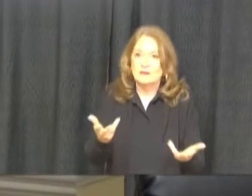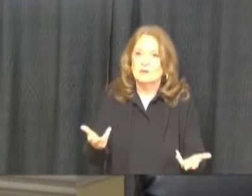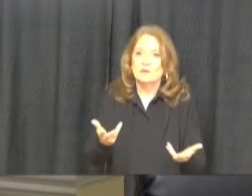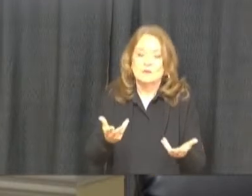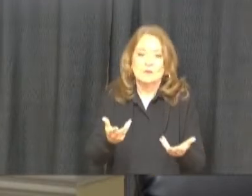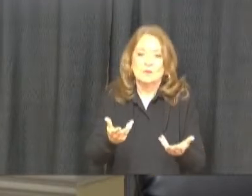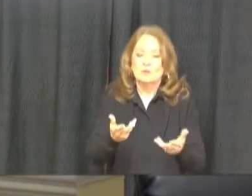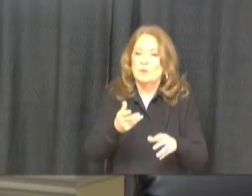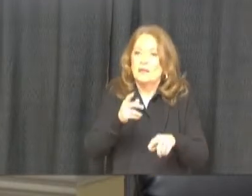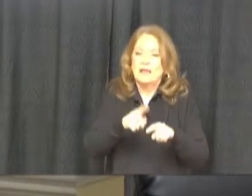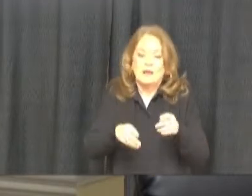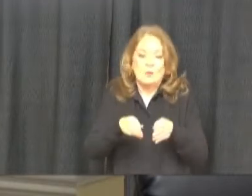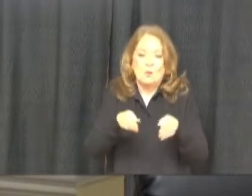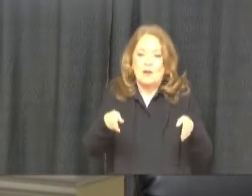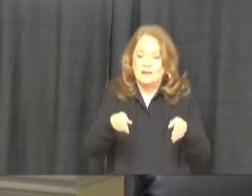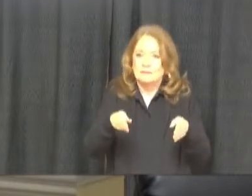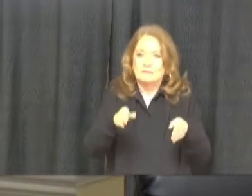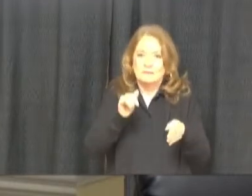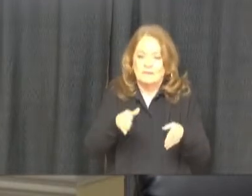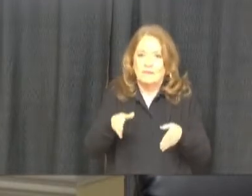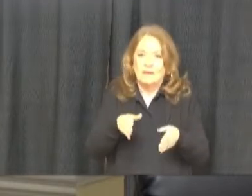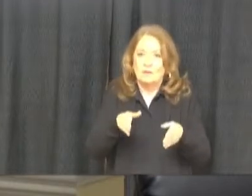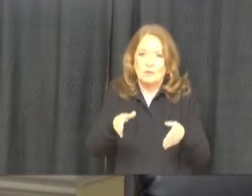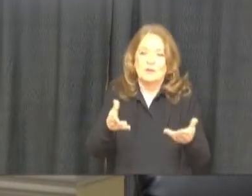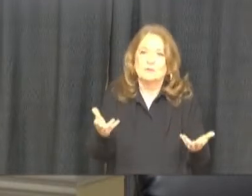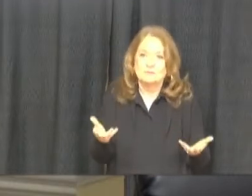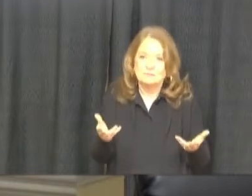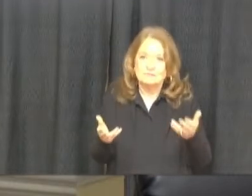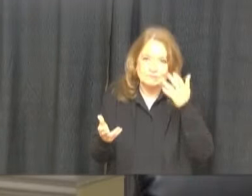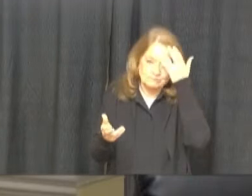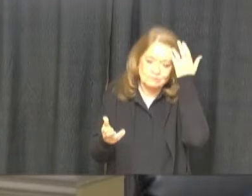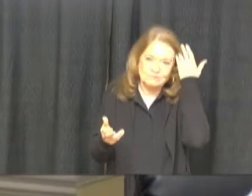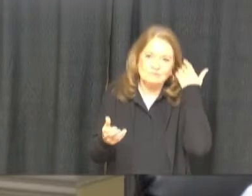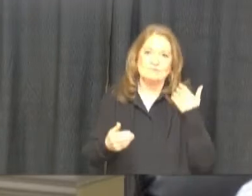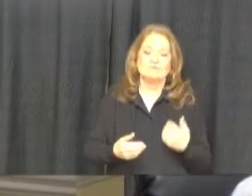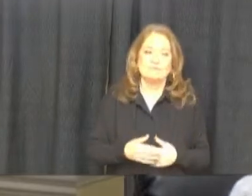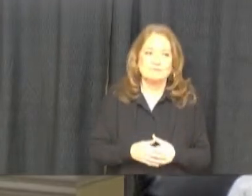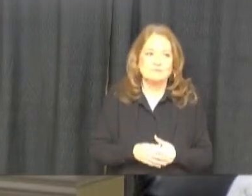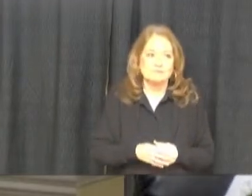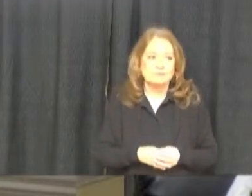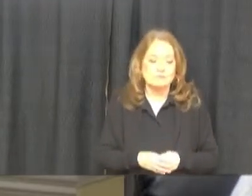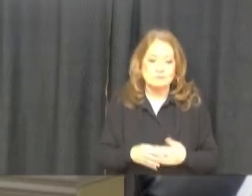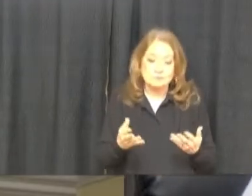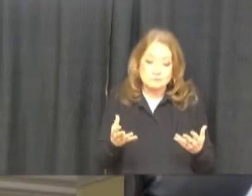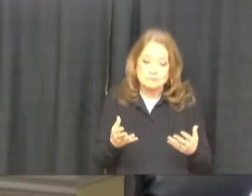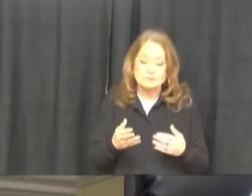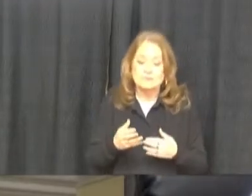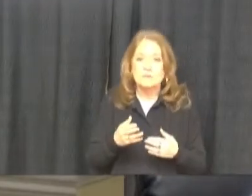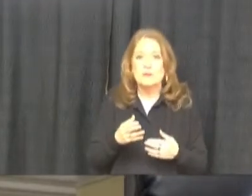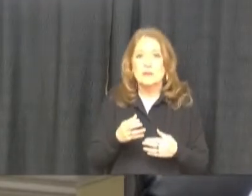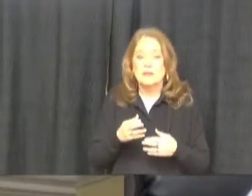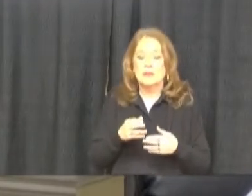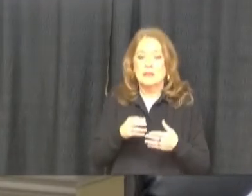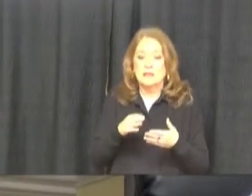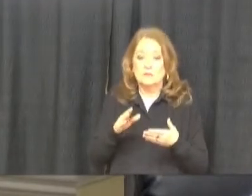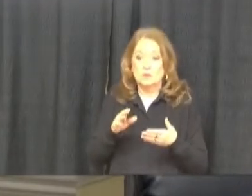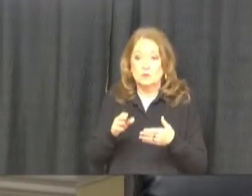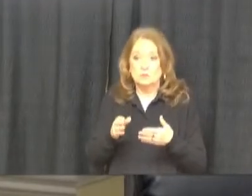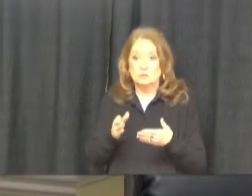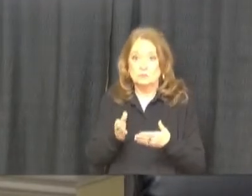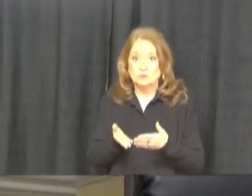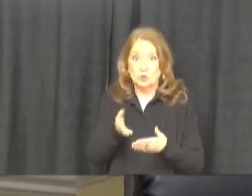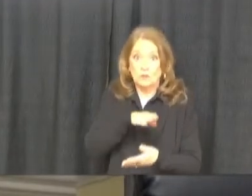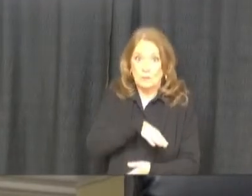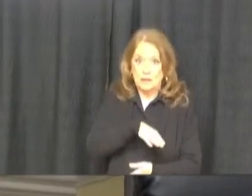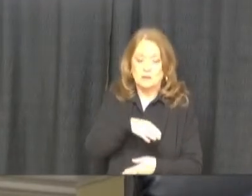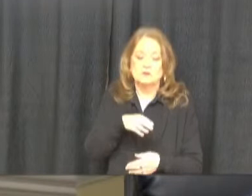widen and put that road when they come in to develop that bigger piece behind it. If you turn the page, I'd